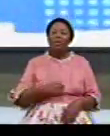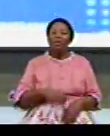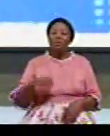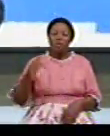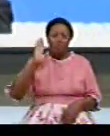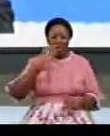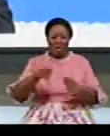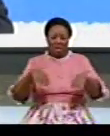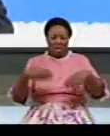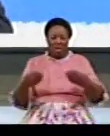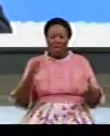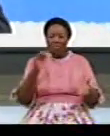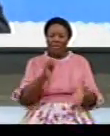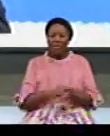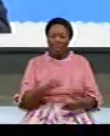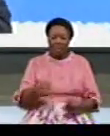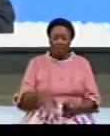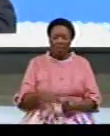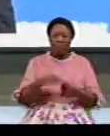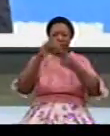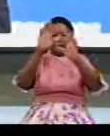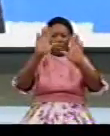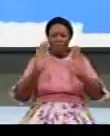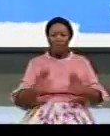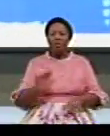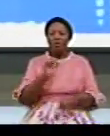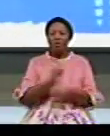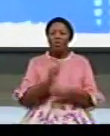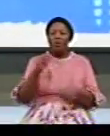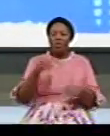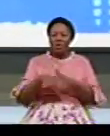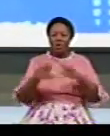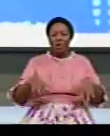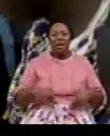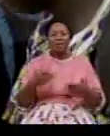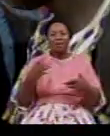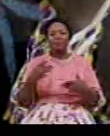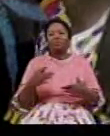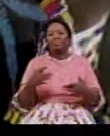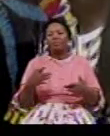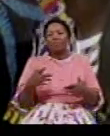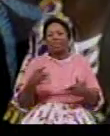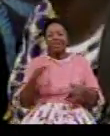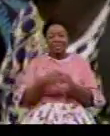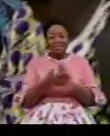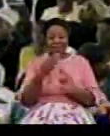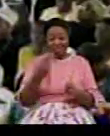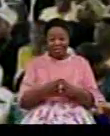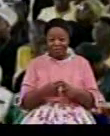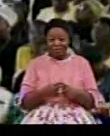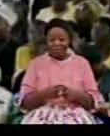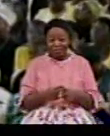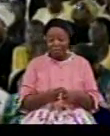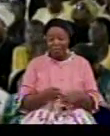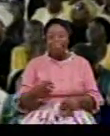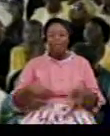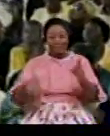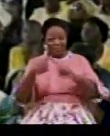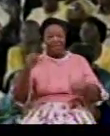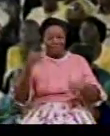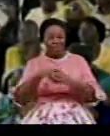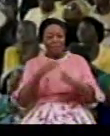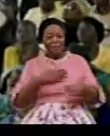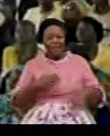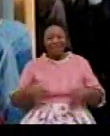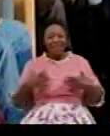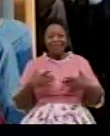adultery. He even committed murder. He knew that what he had done merited the judgment of God.